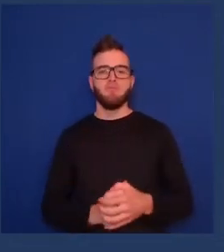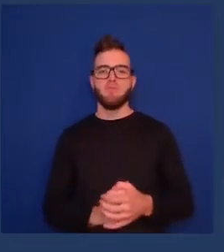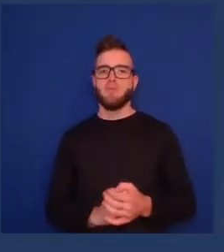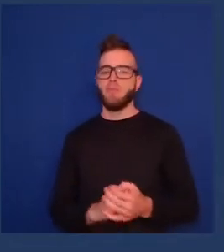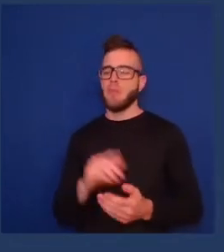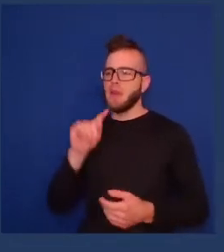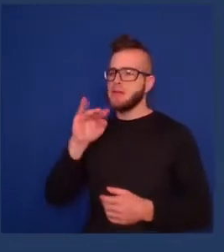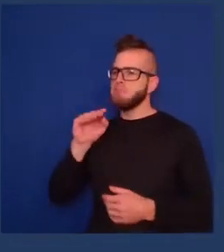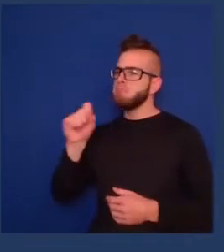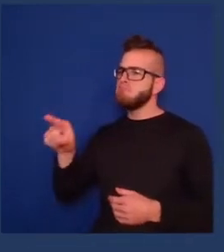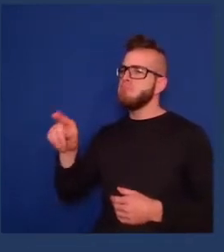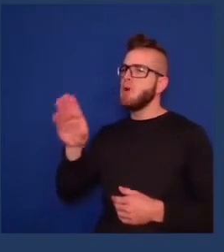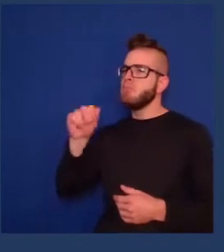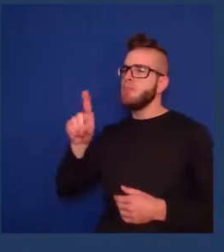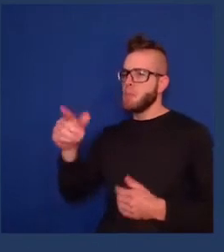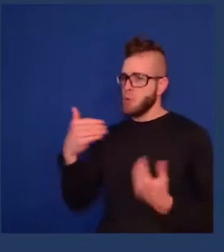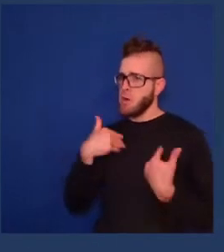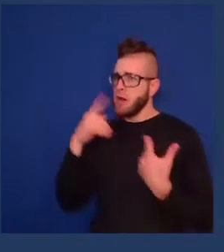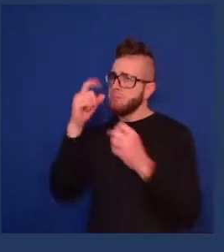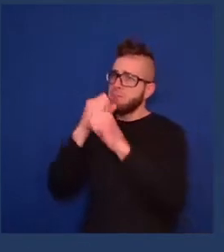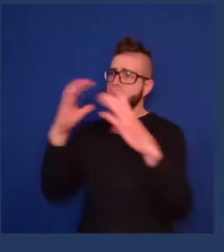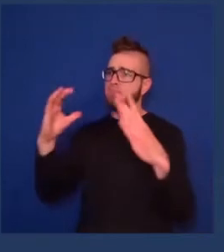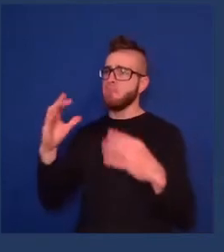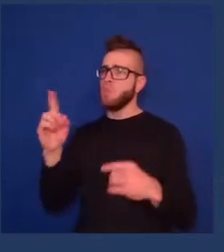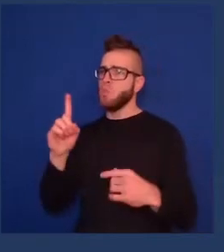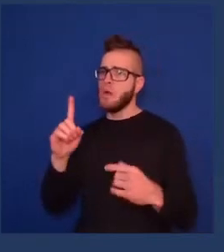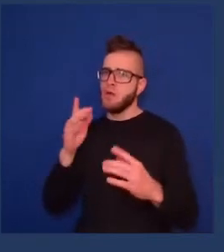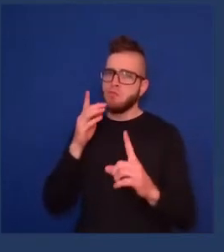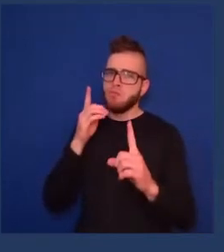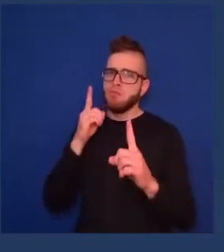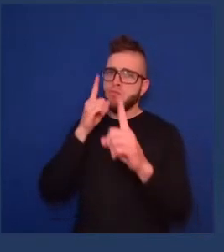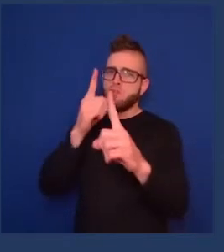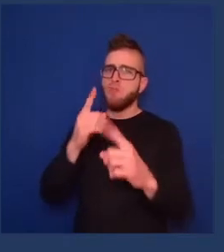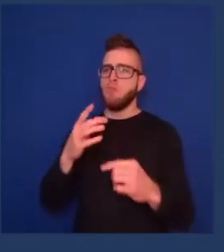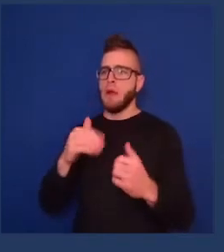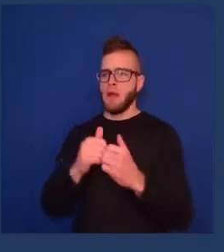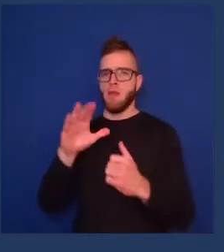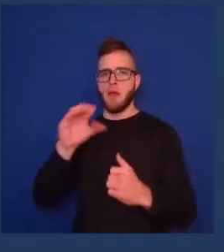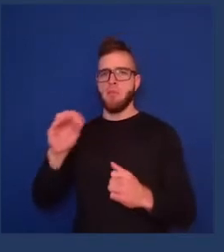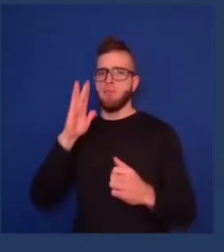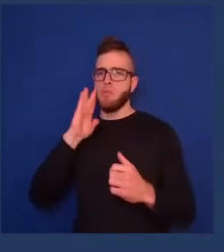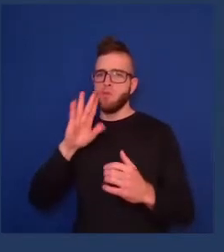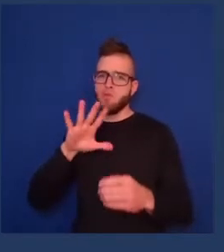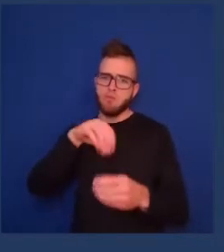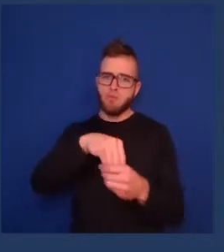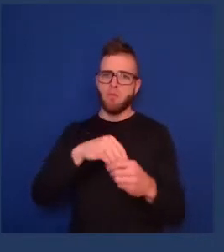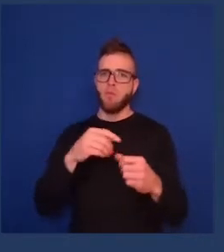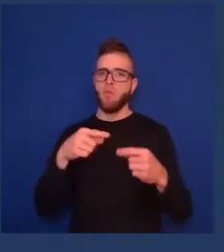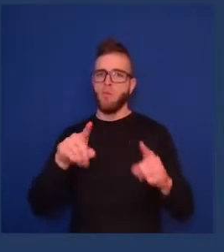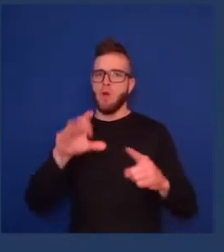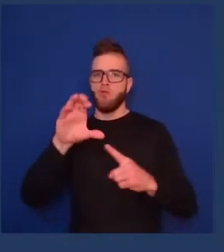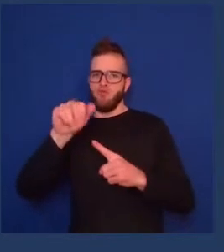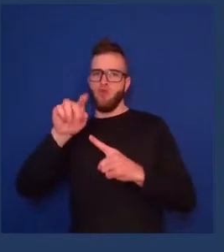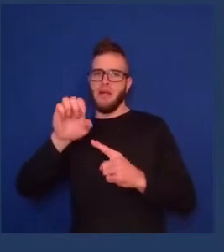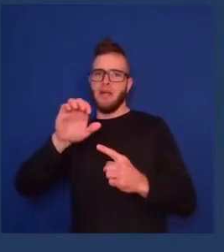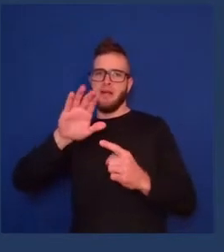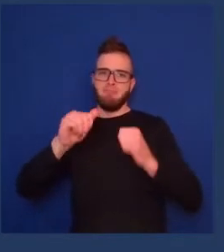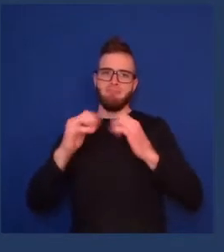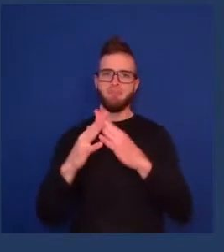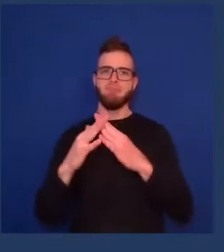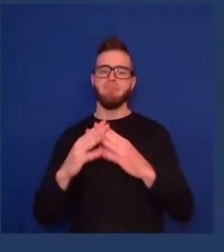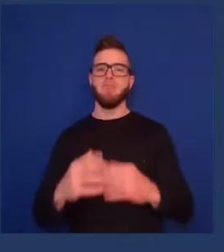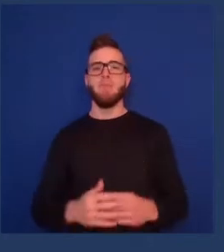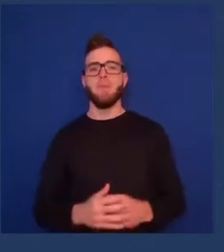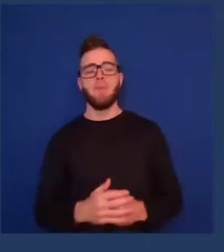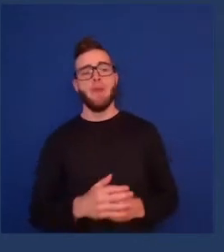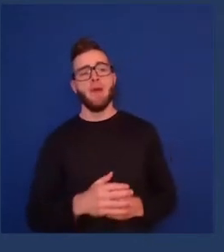have in CREATE. Brad, do you have a sense of where you hope this goes and how the company can continue to play a role as